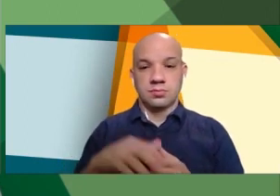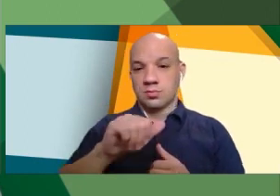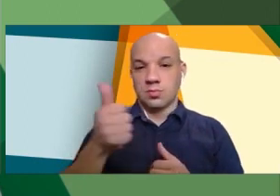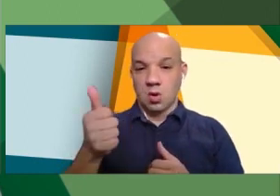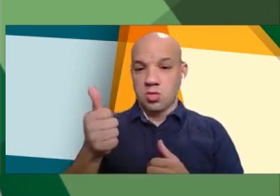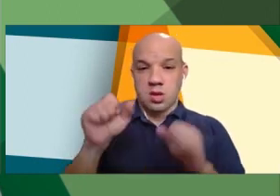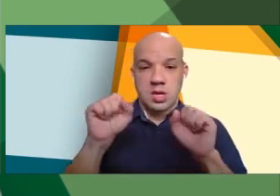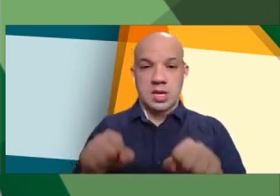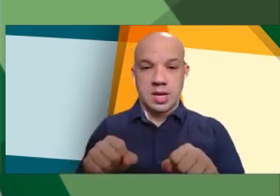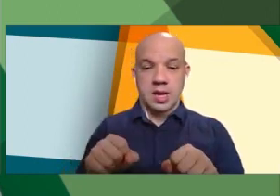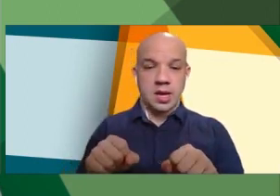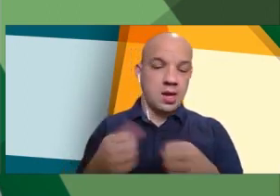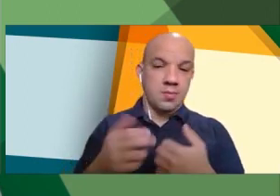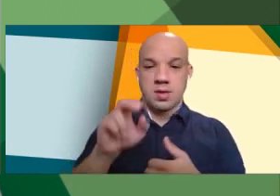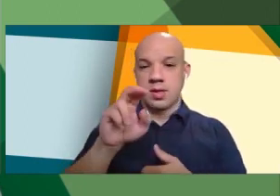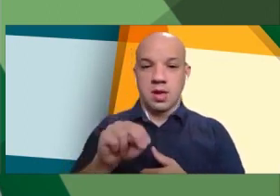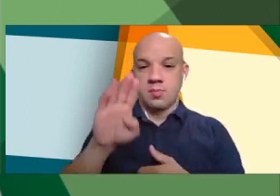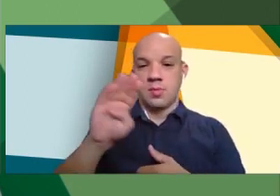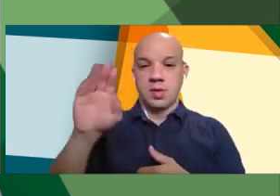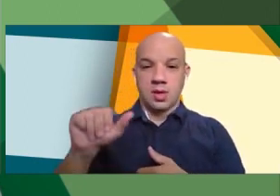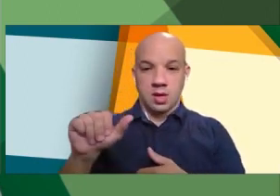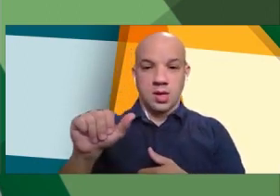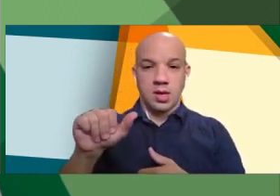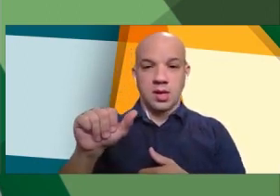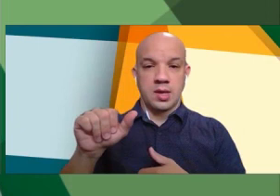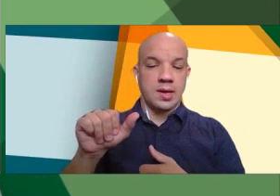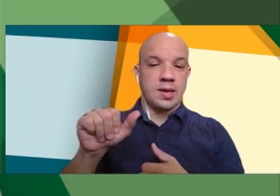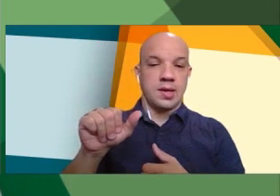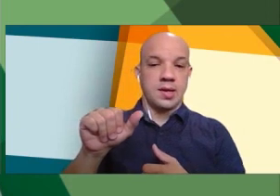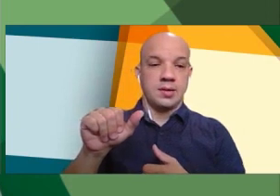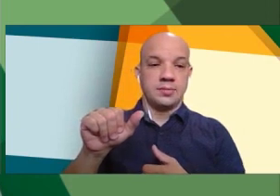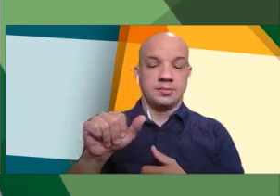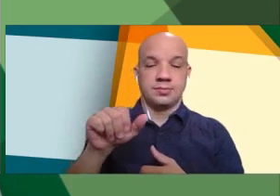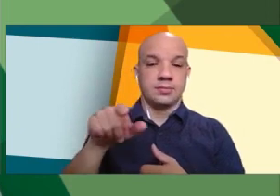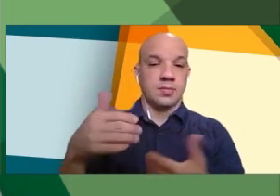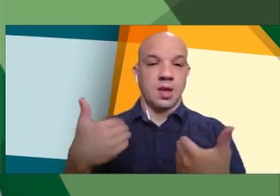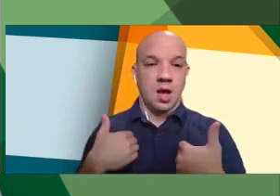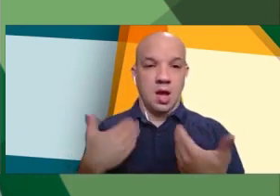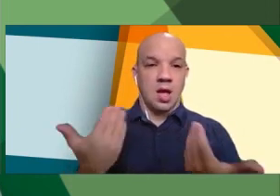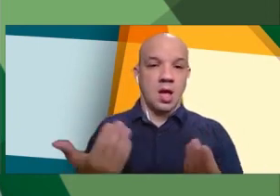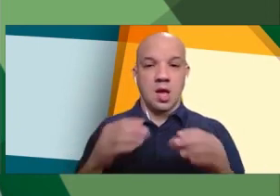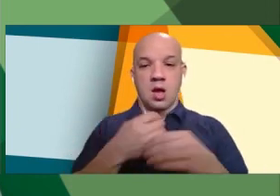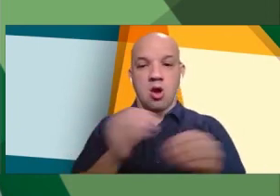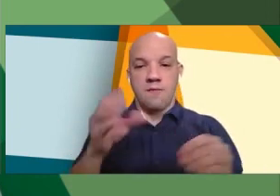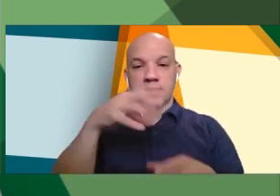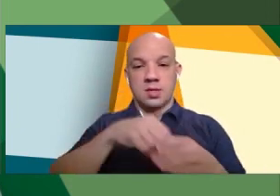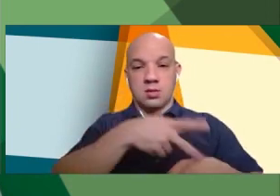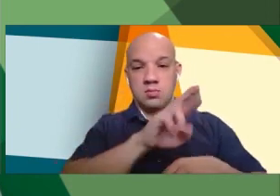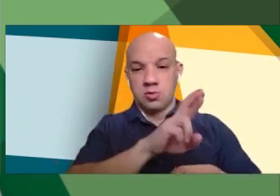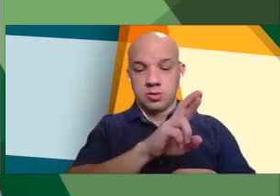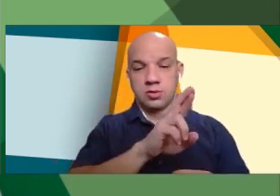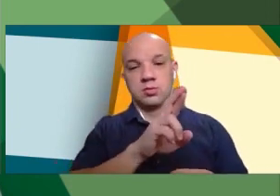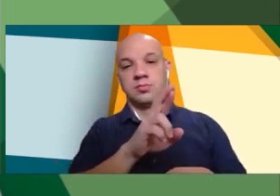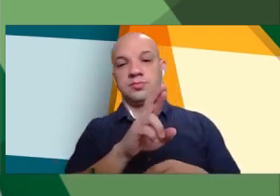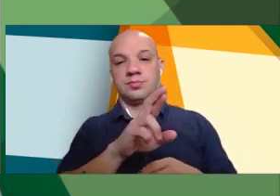the MBDA that has office in Puerto Rico. So the application